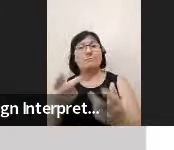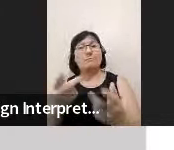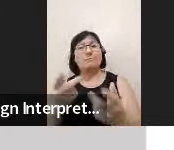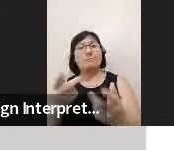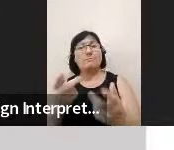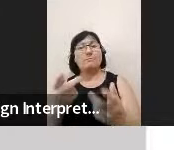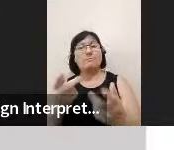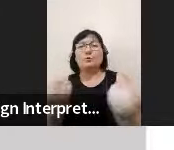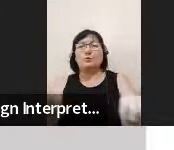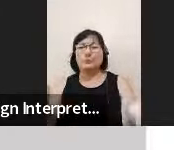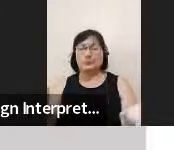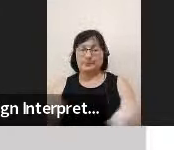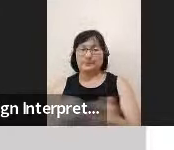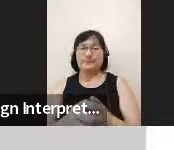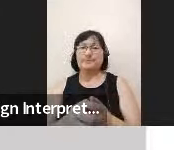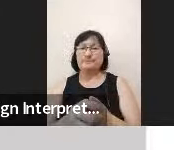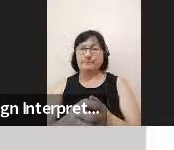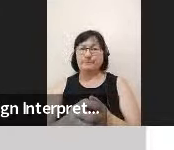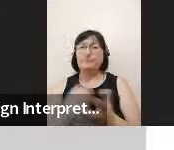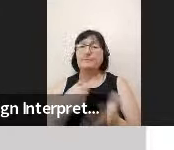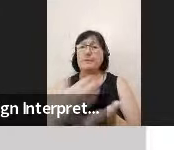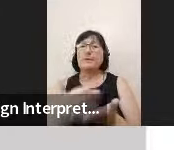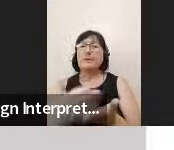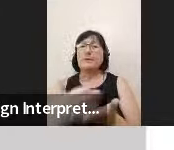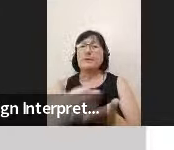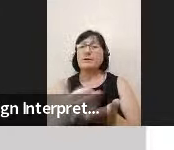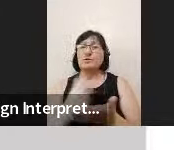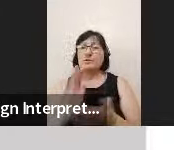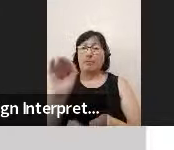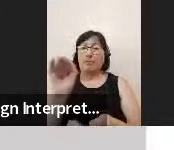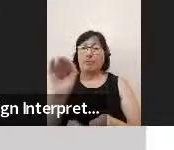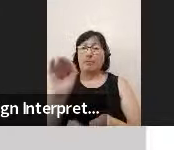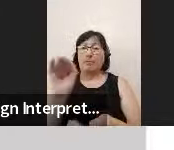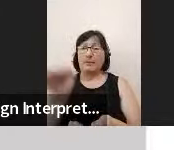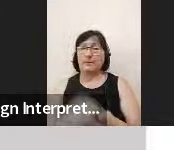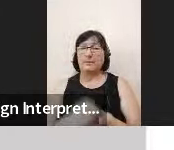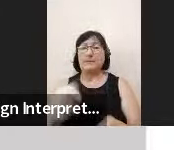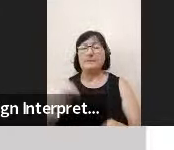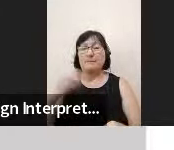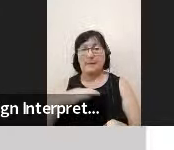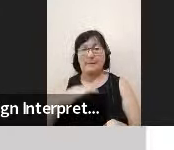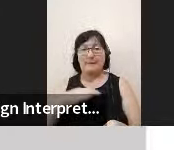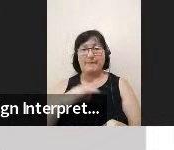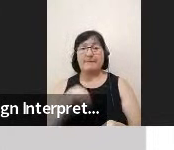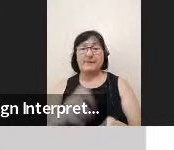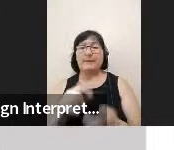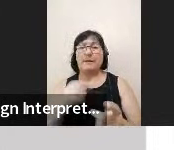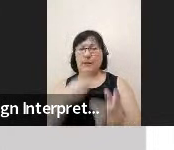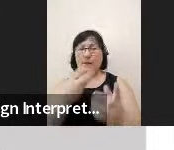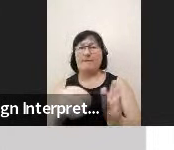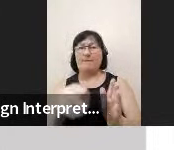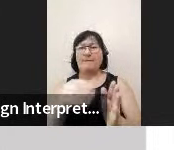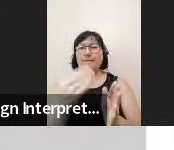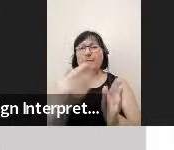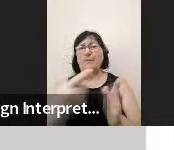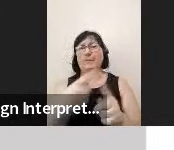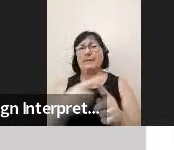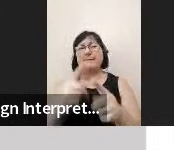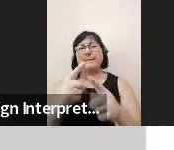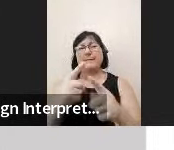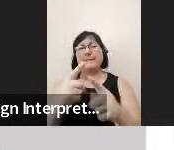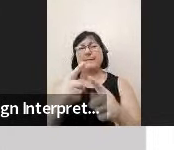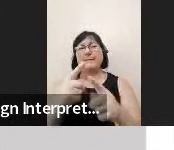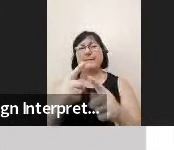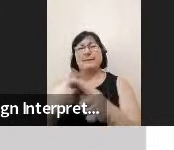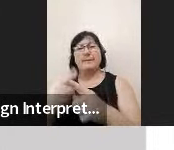later with you, and those are the benefits from different programs that we offer. And we've got different segments as well within the program, hence